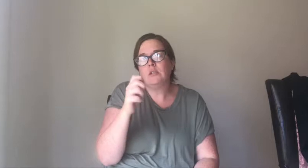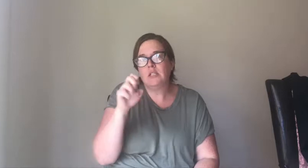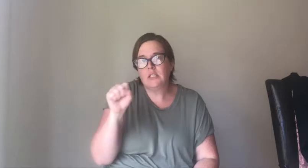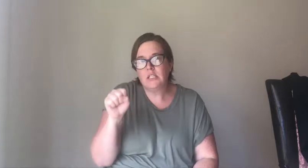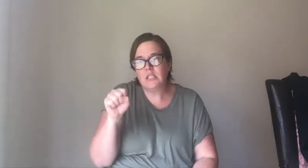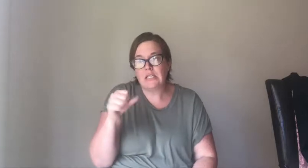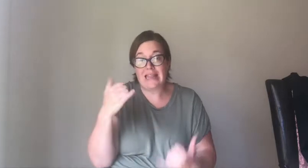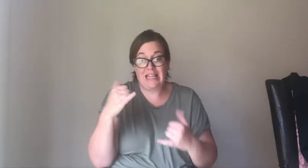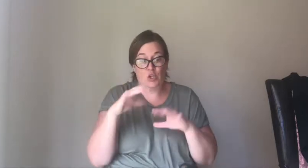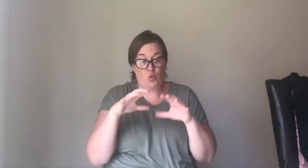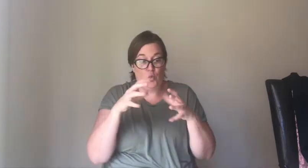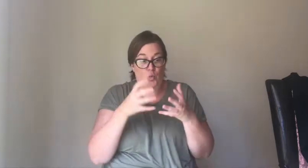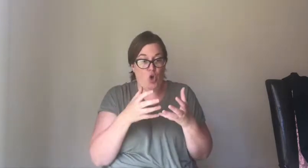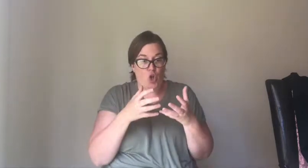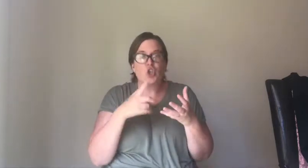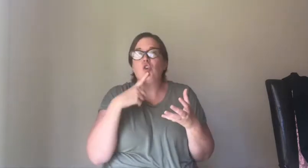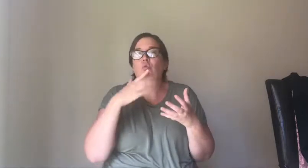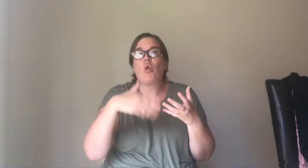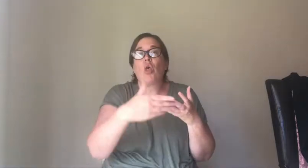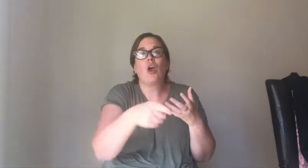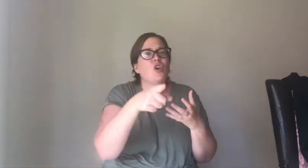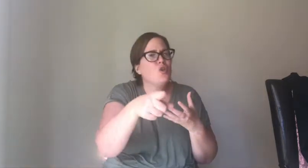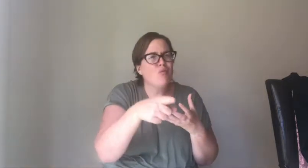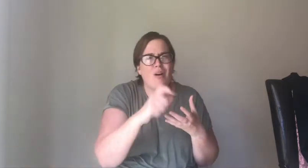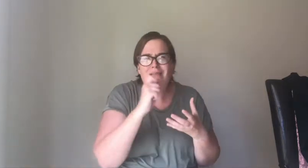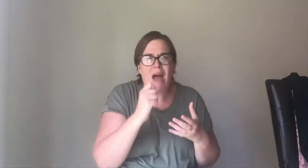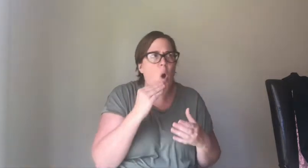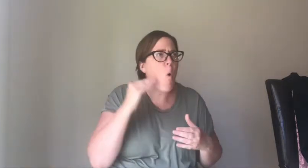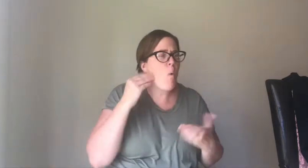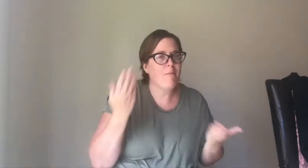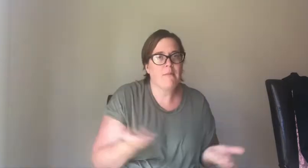longer to the pattern of this world, but you should be